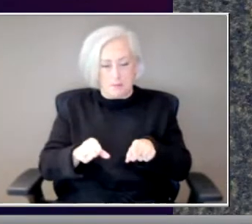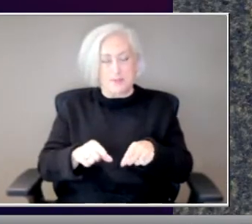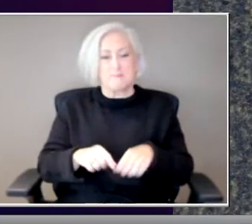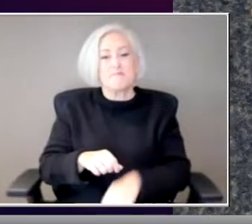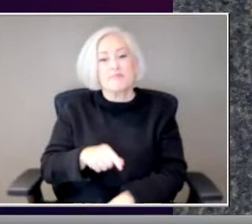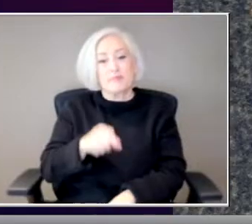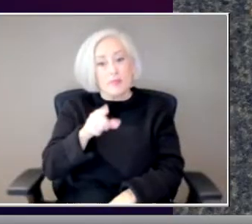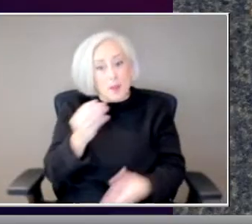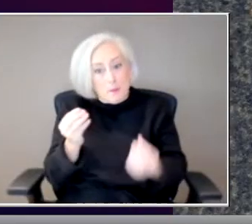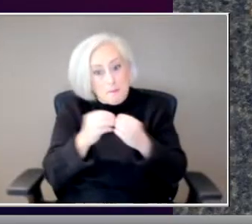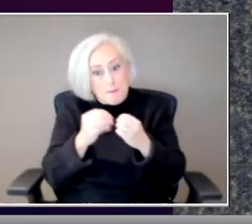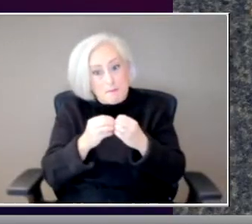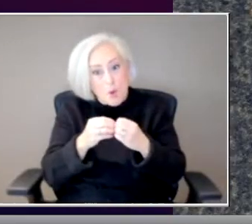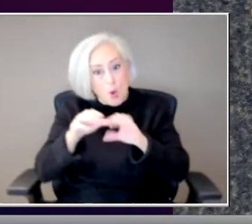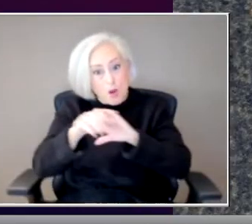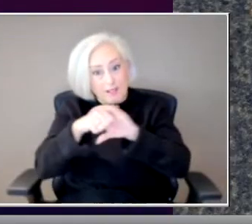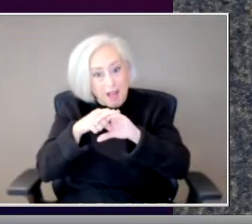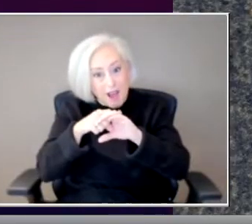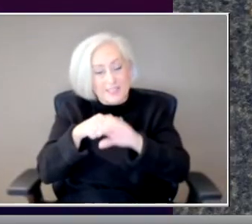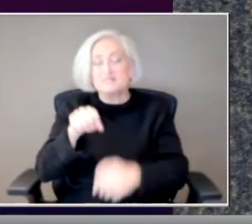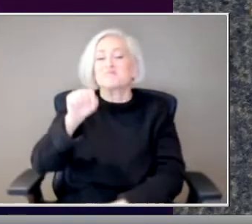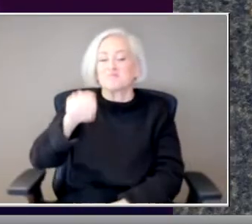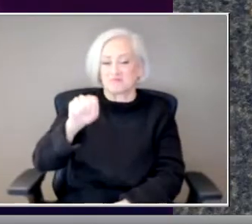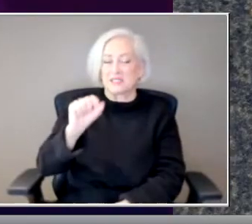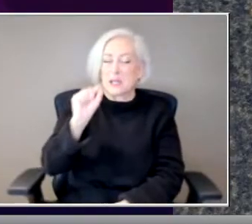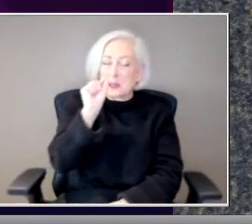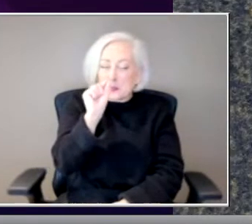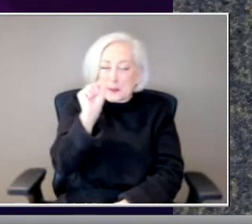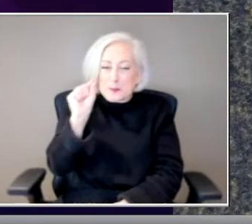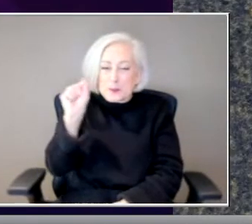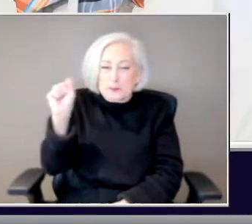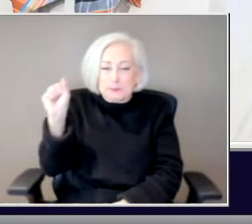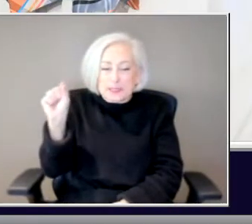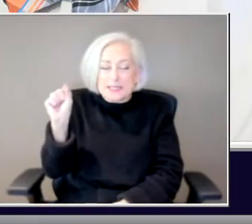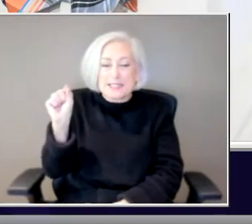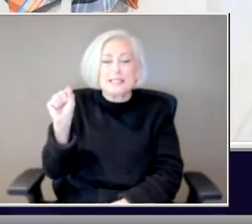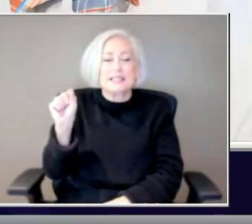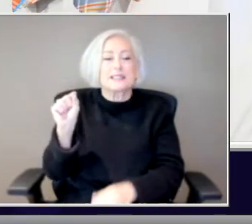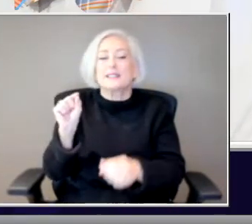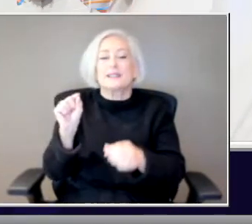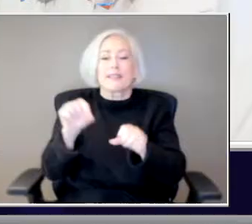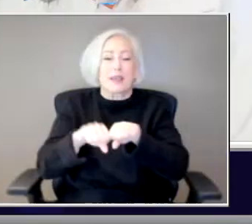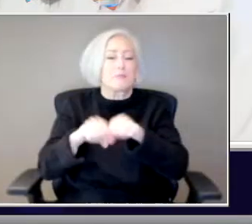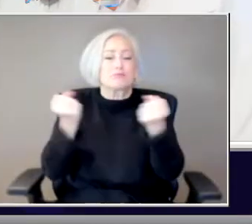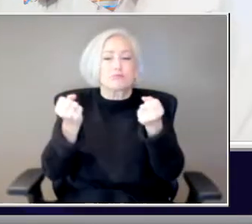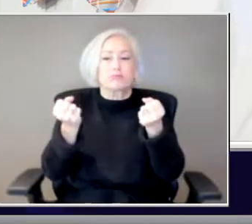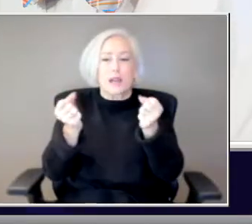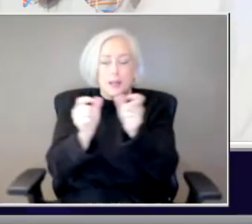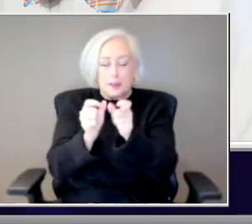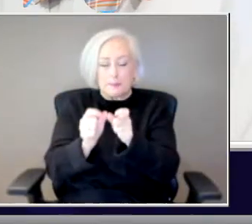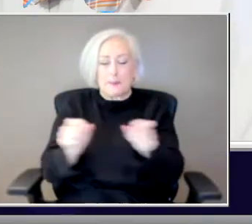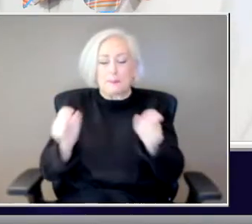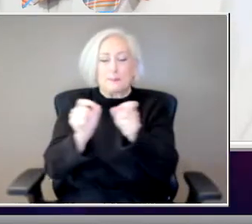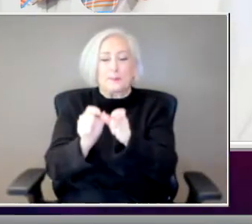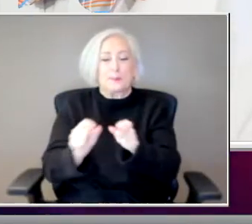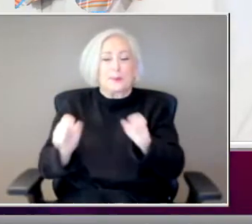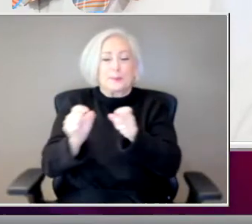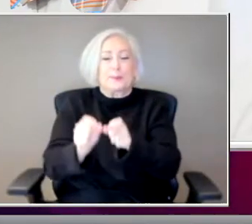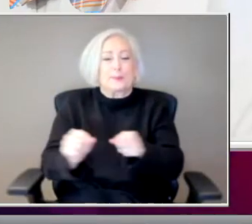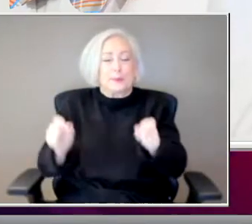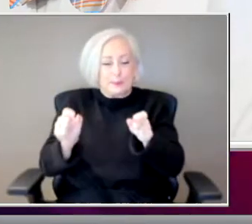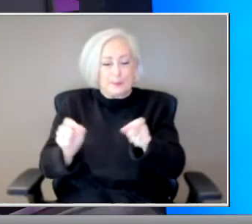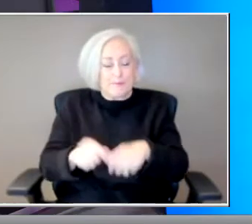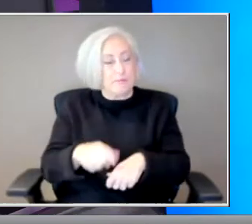pieces that came out? Yeah, there's little pieces sometimes that break off, and we were able to pull different parts out. Richard, is that the first time you're